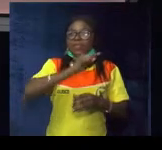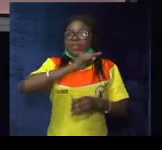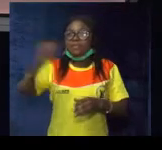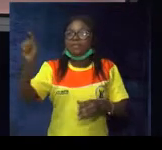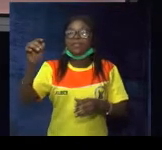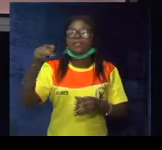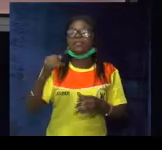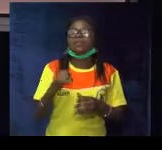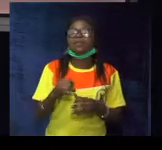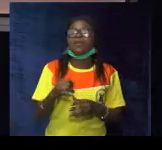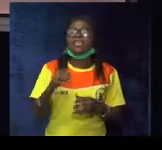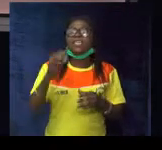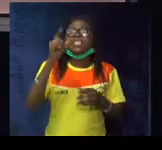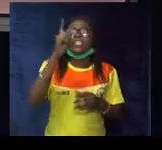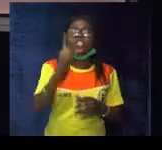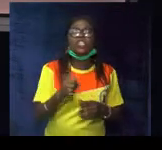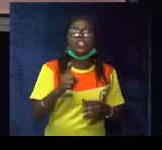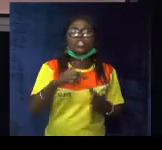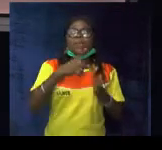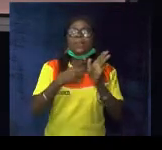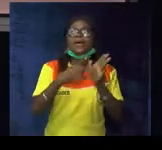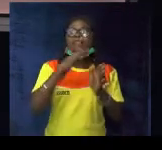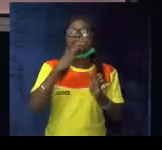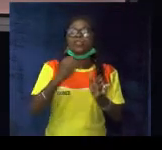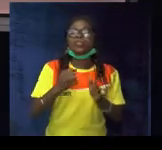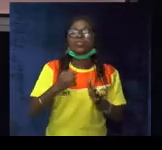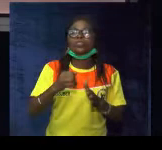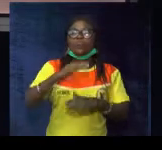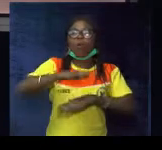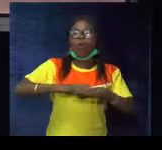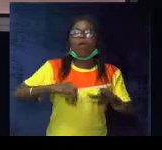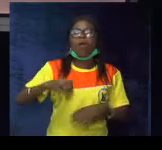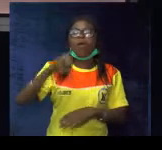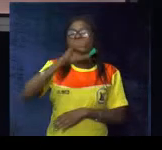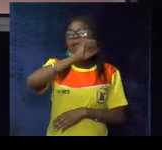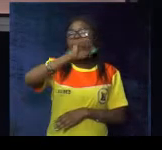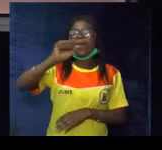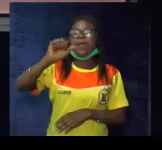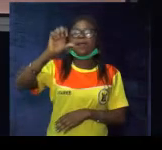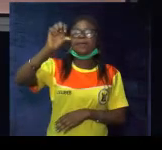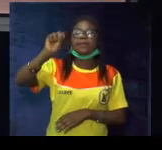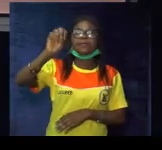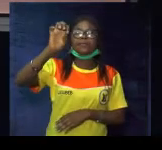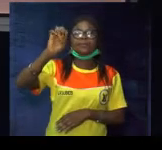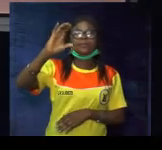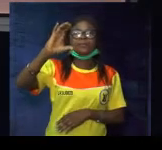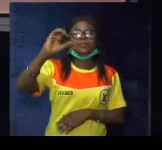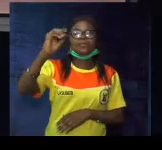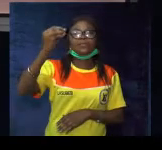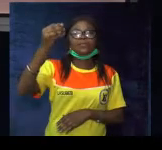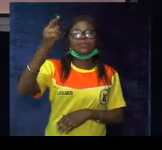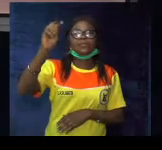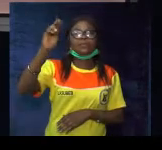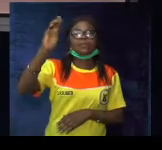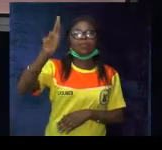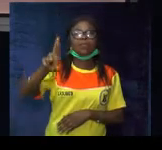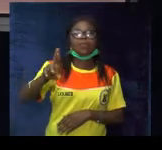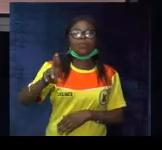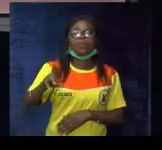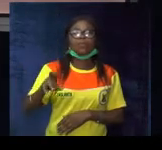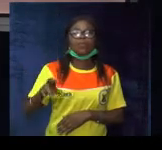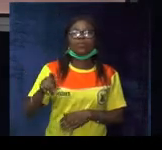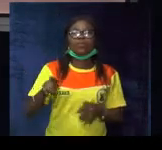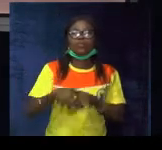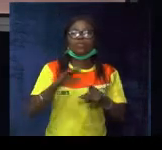will divide that. Okay, so each part is called a sector. So let me just erase this line so that you can